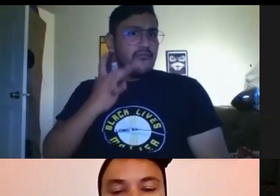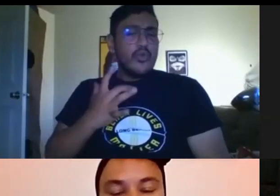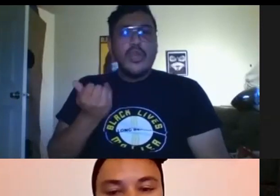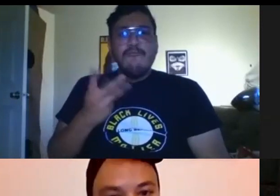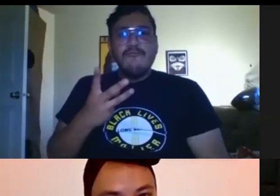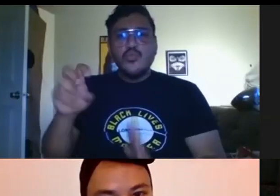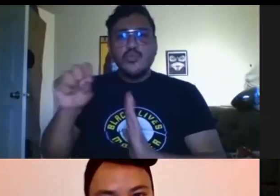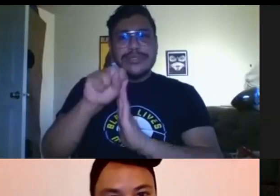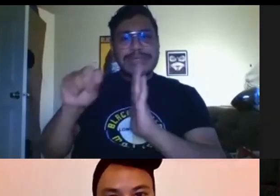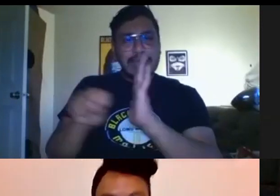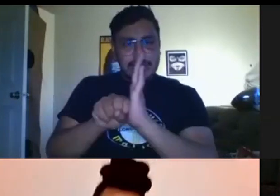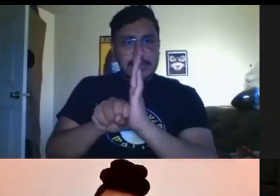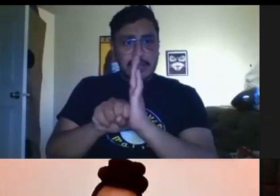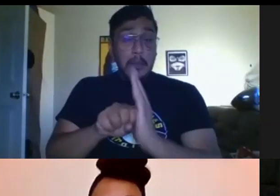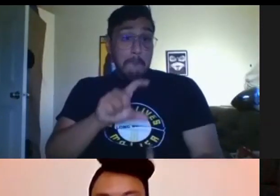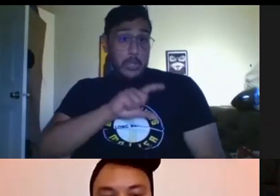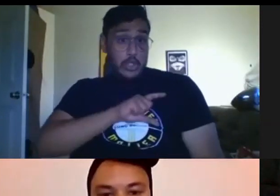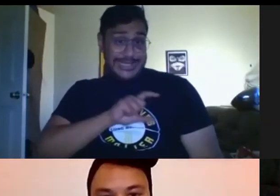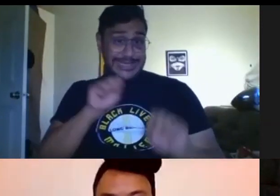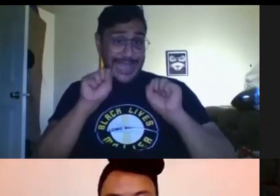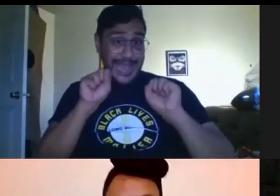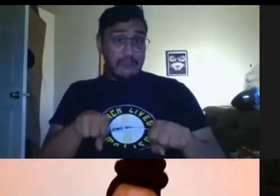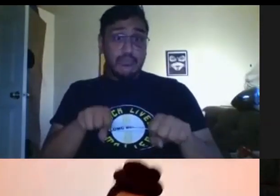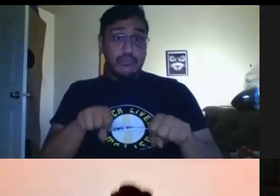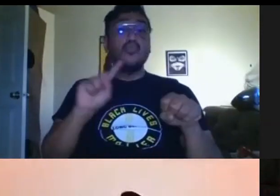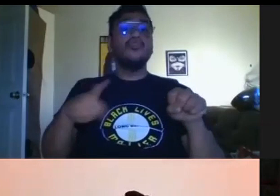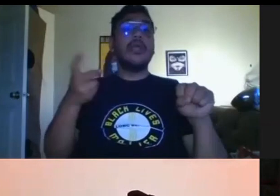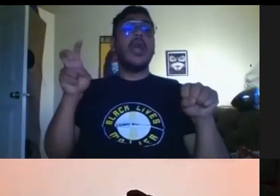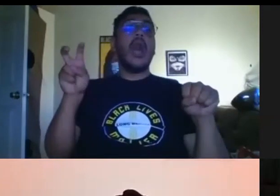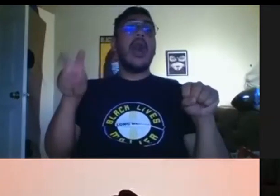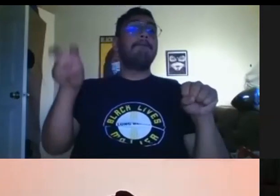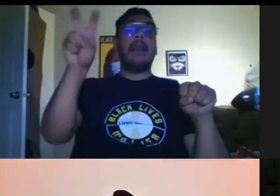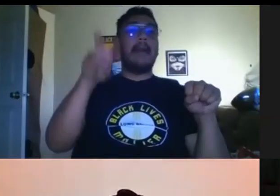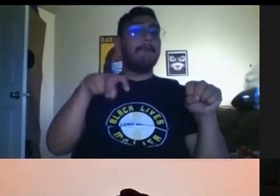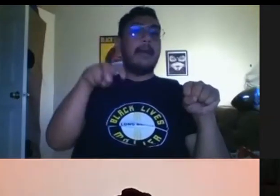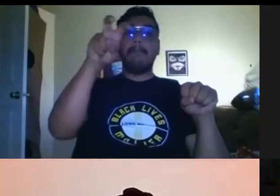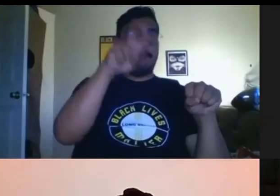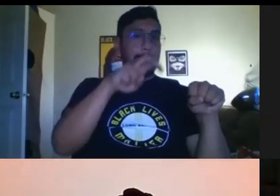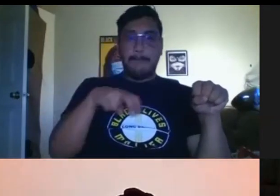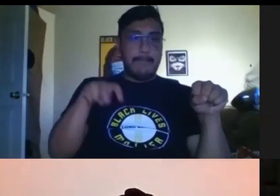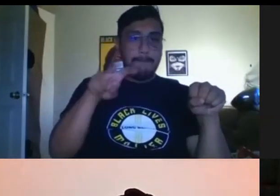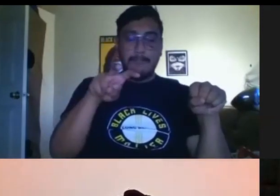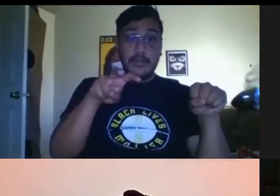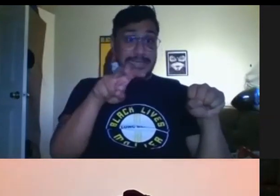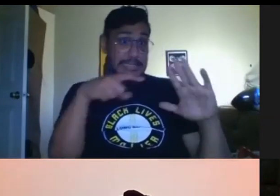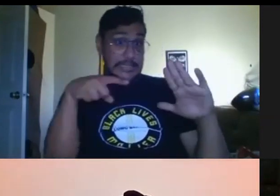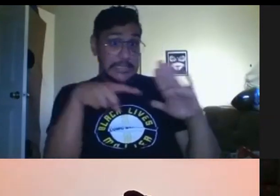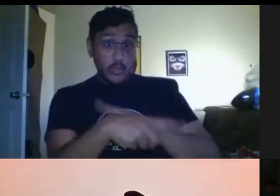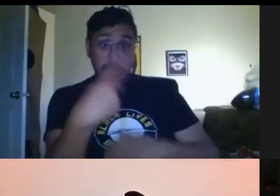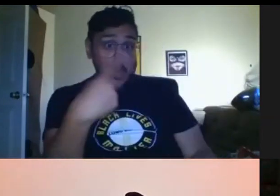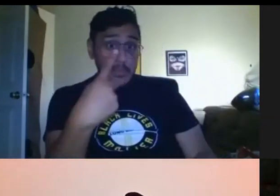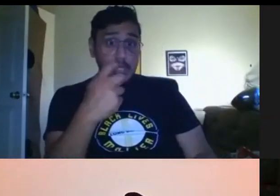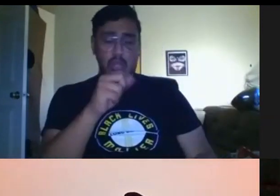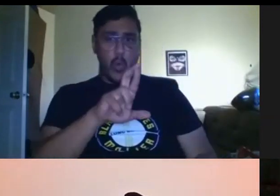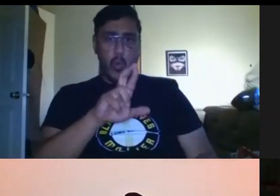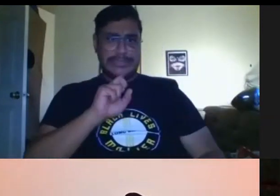where police are able to kind of hop around after they've killed somebody or committed serious acts